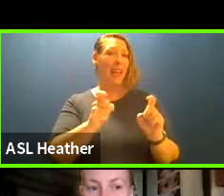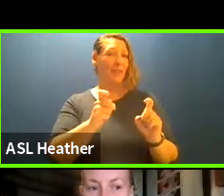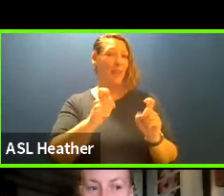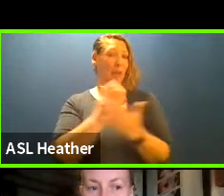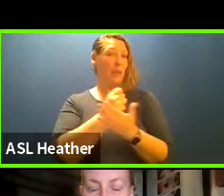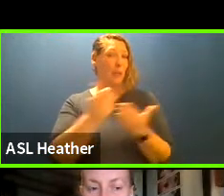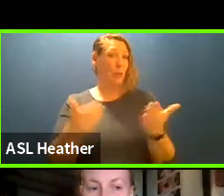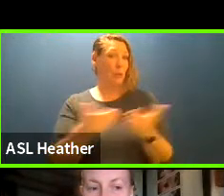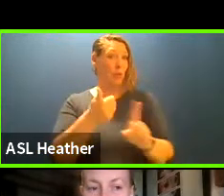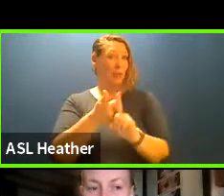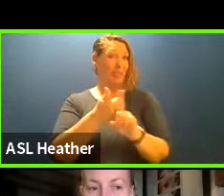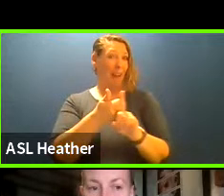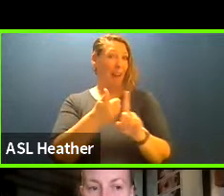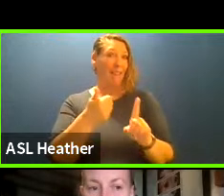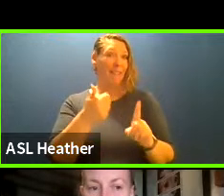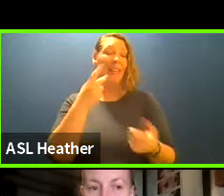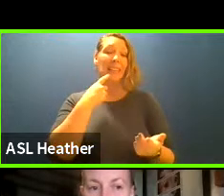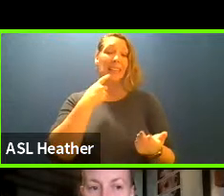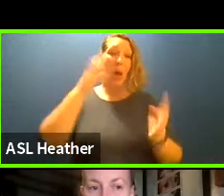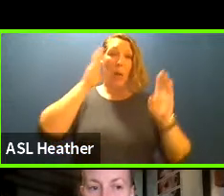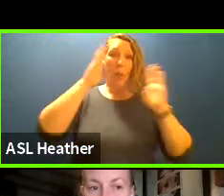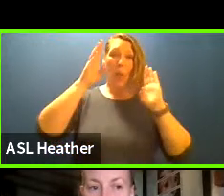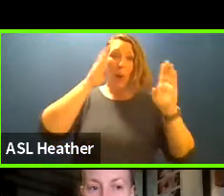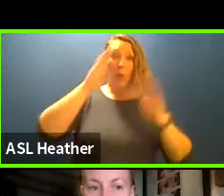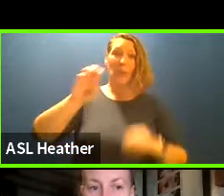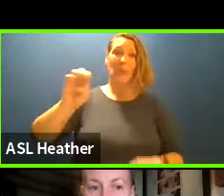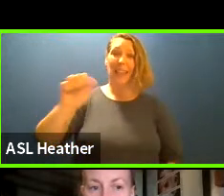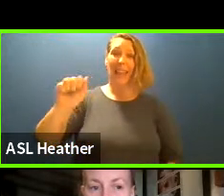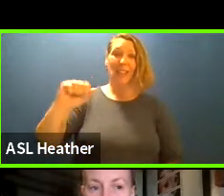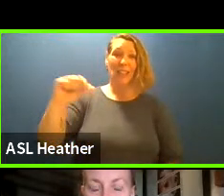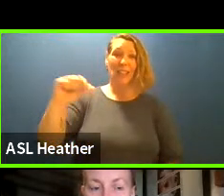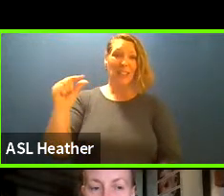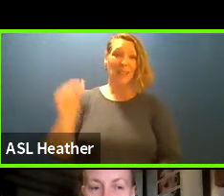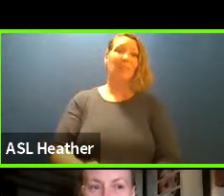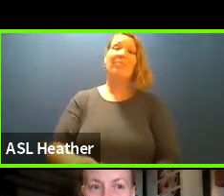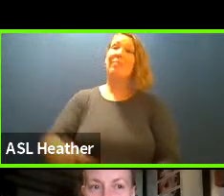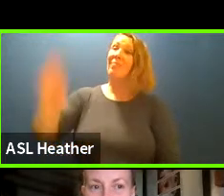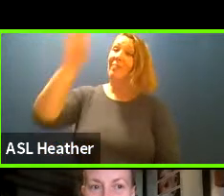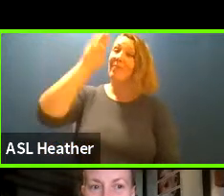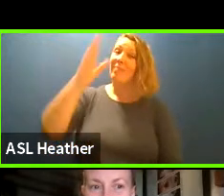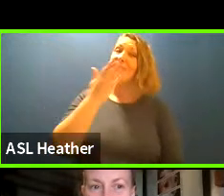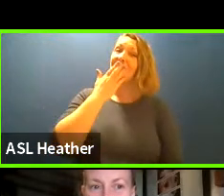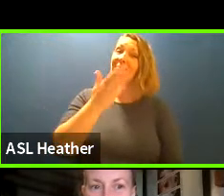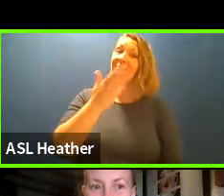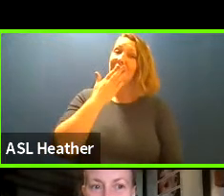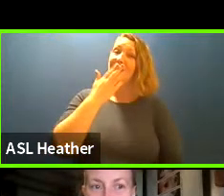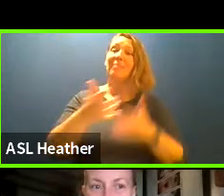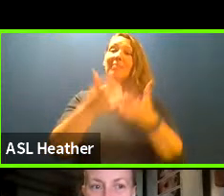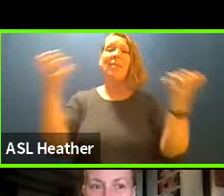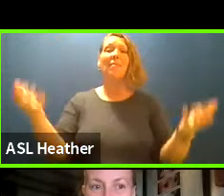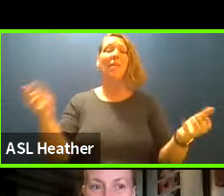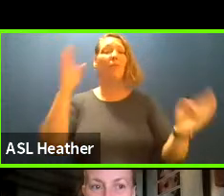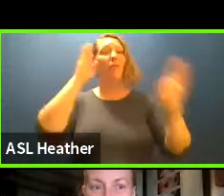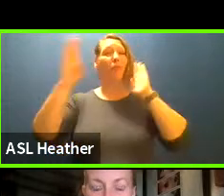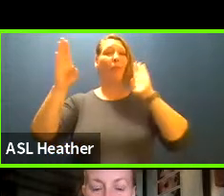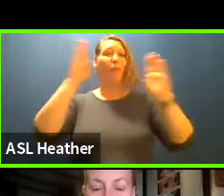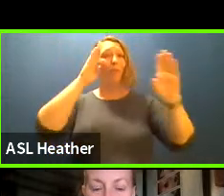yourself and say hello to EAG. Thank you so much. Hello, everyone.